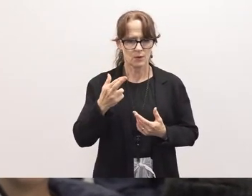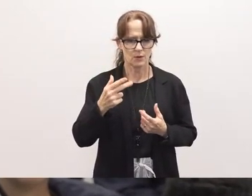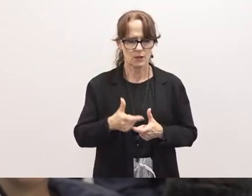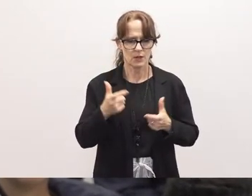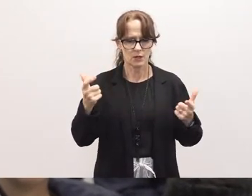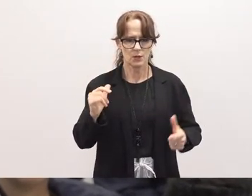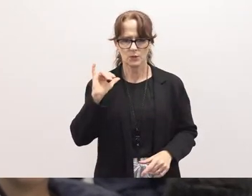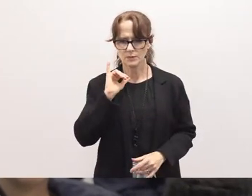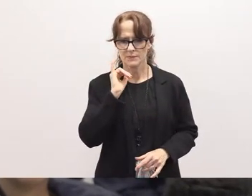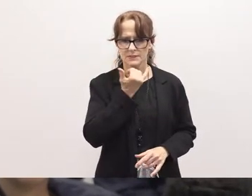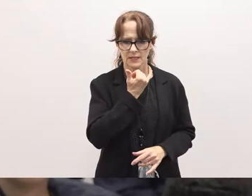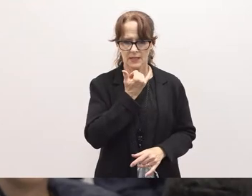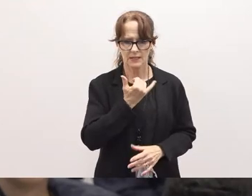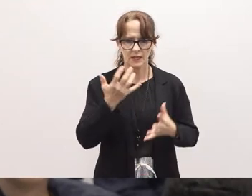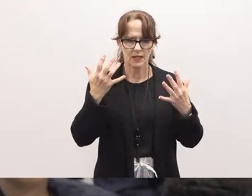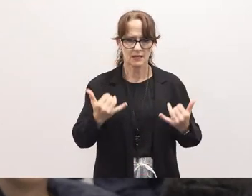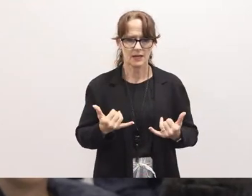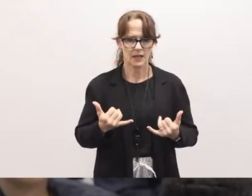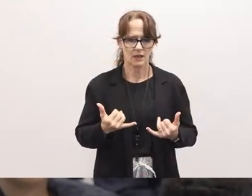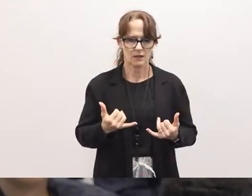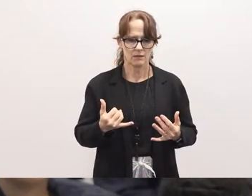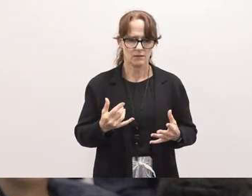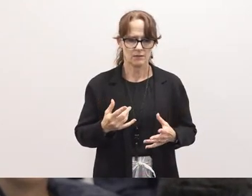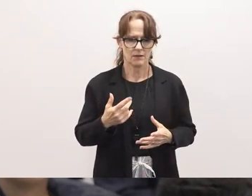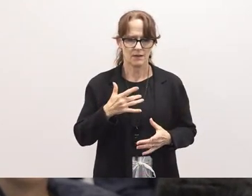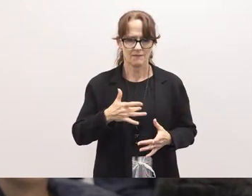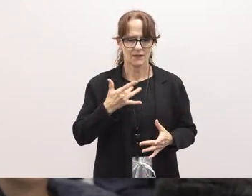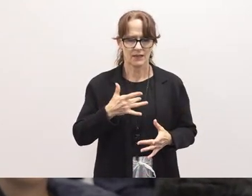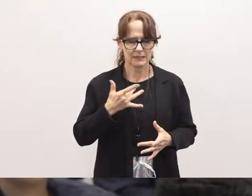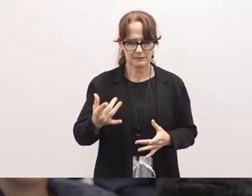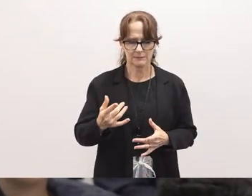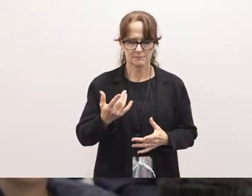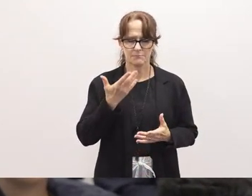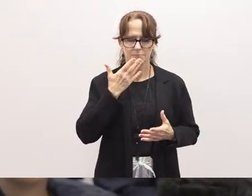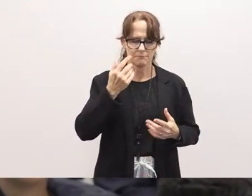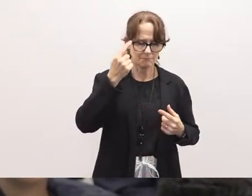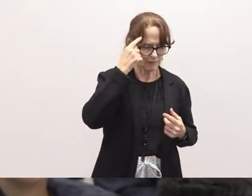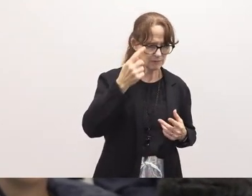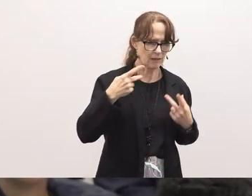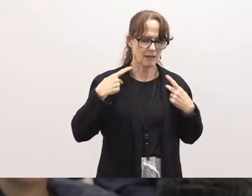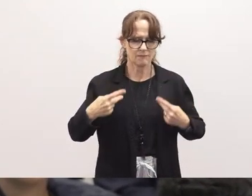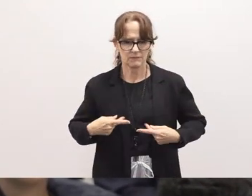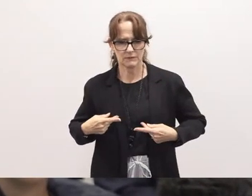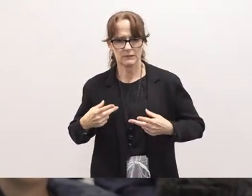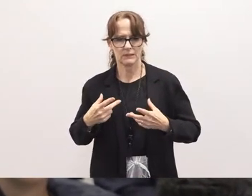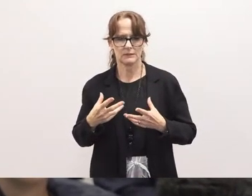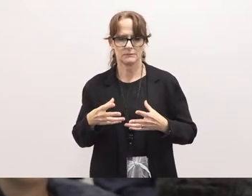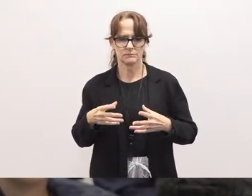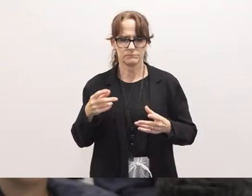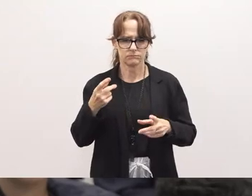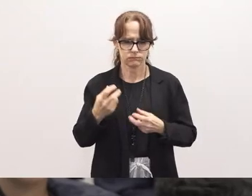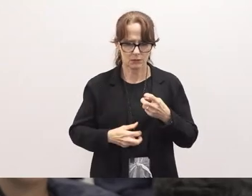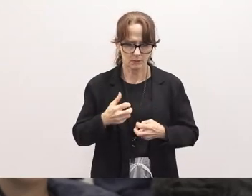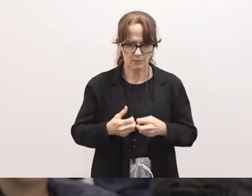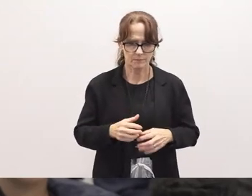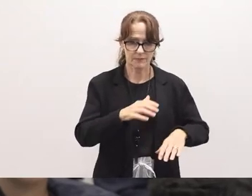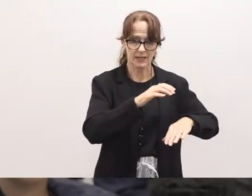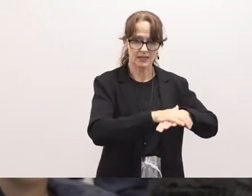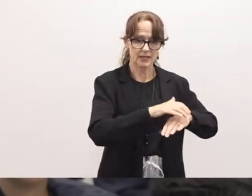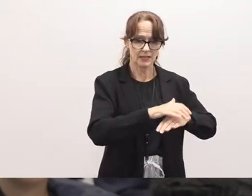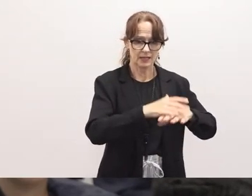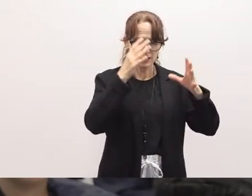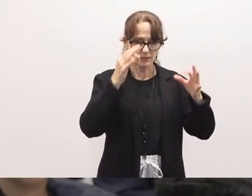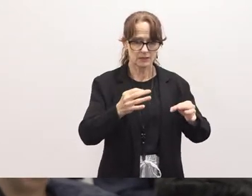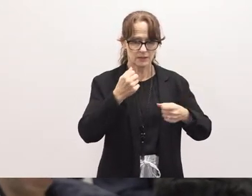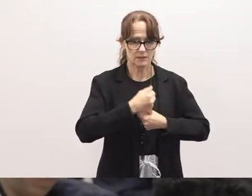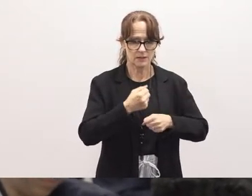huge mistakes, and now they're paying for it, mentally and physically. In England, a decision was recently